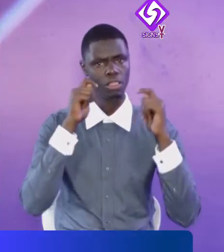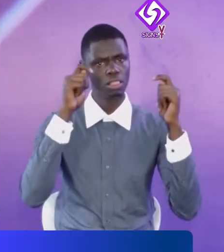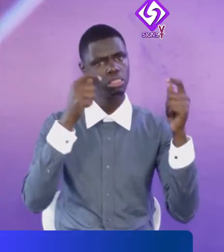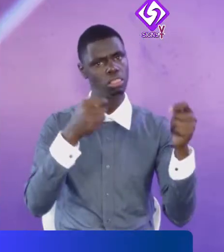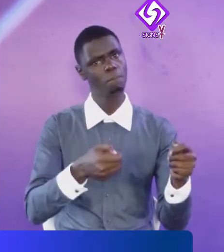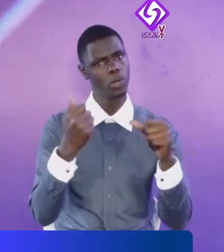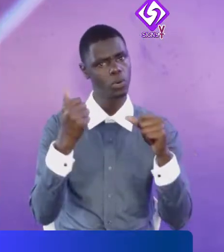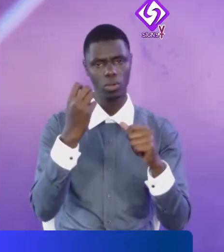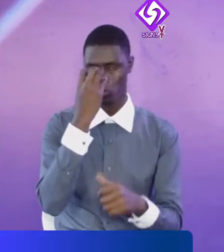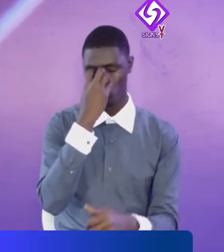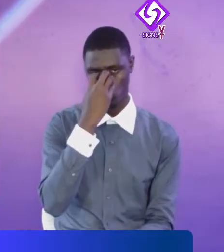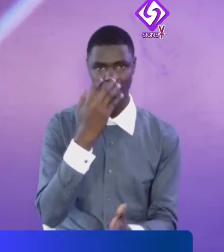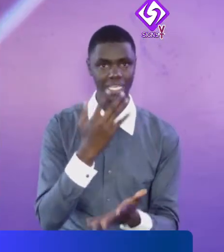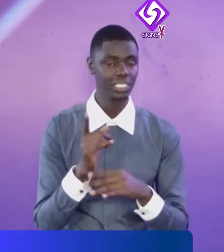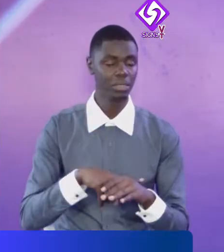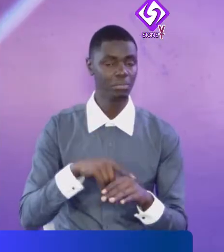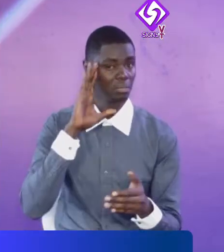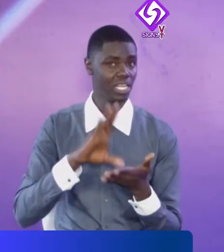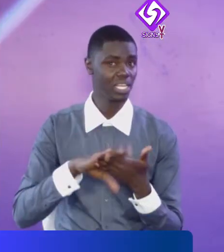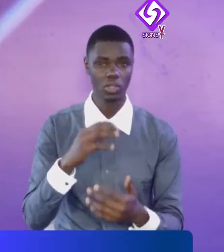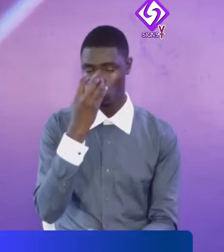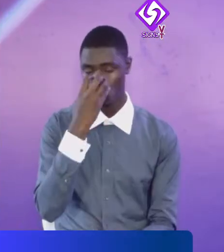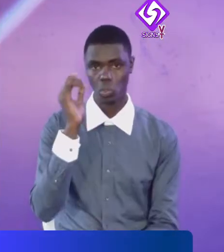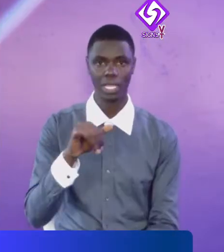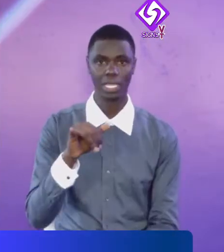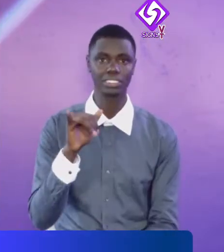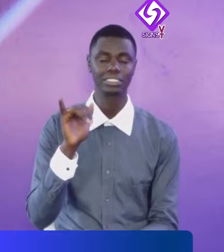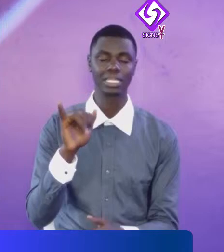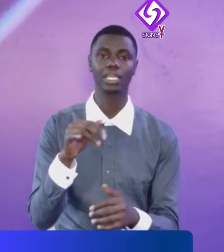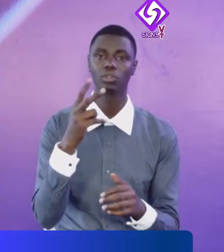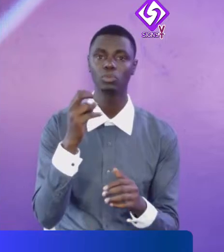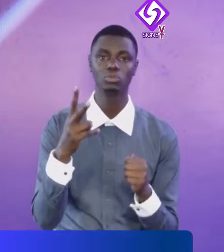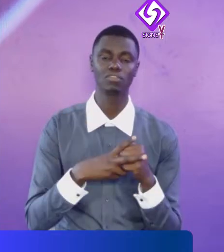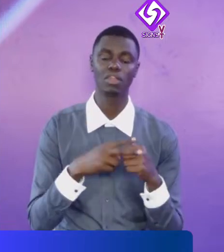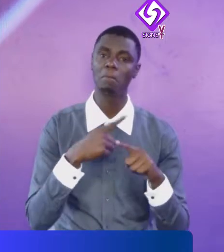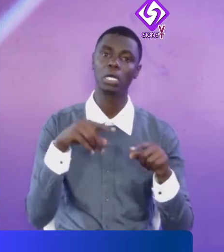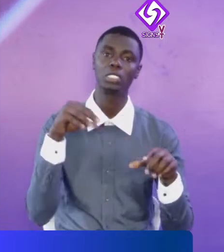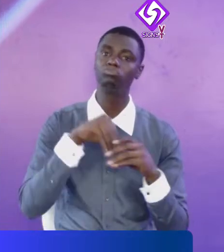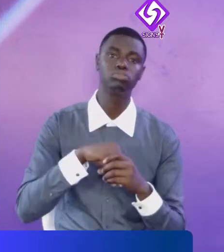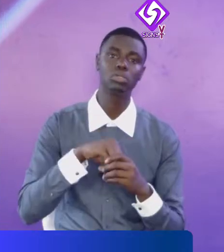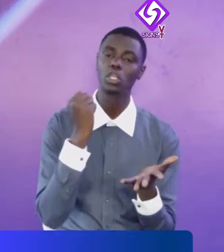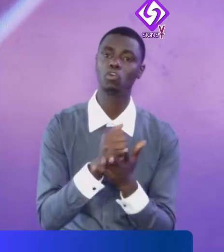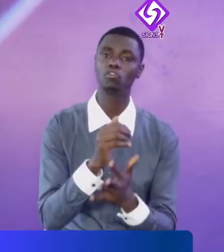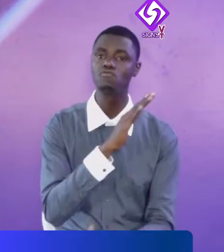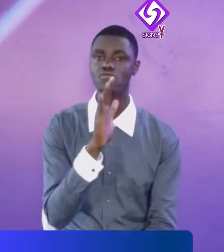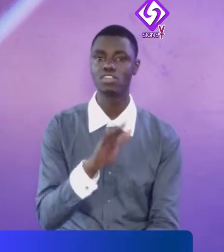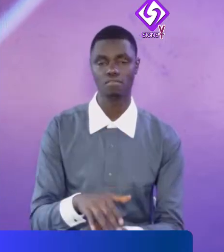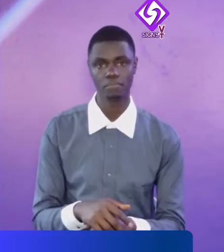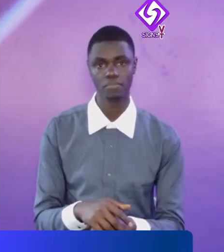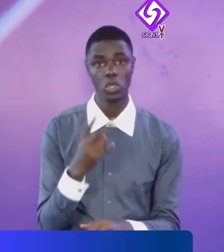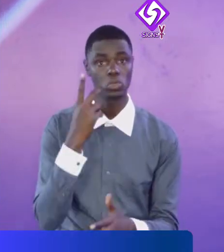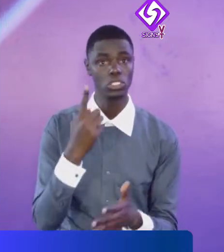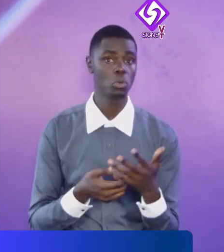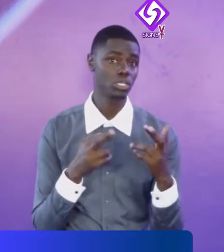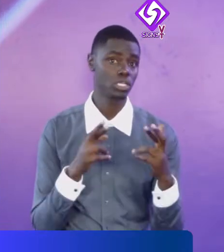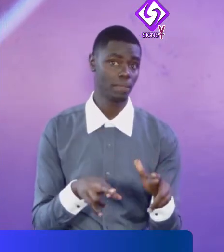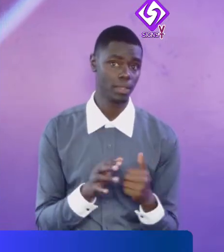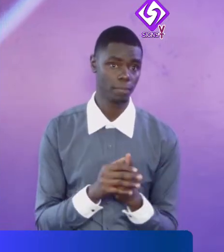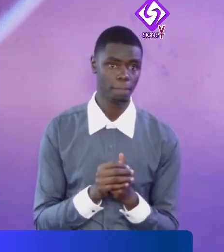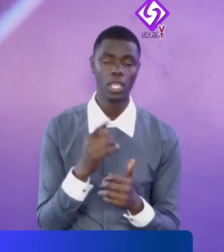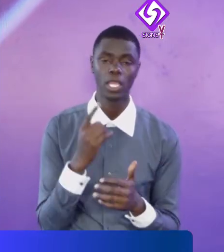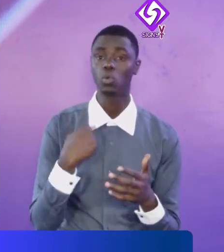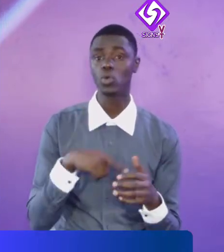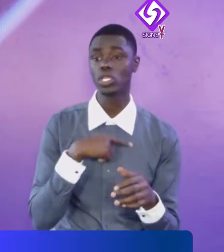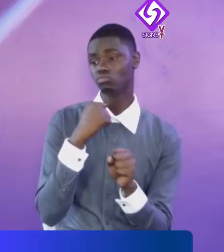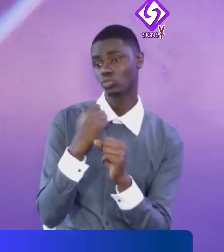So sometimes they even believe that William Ruto can win in 2027, but he will never sit in that office. So like you see now, what's happening is that what we could